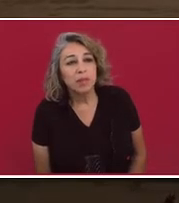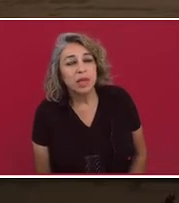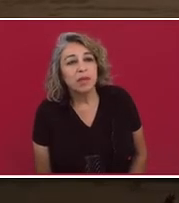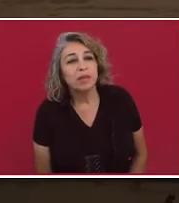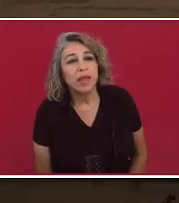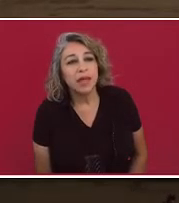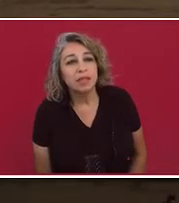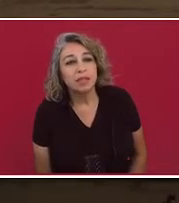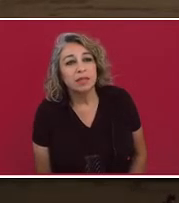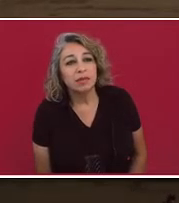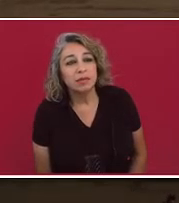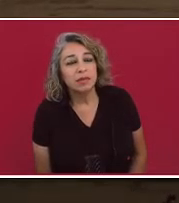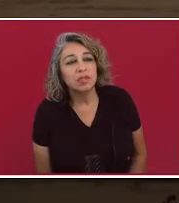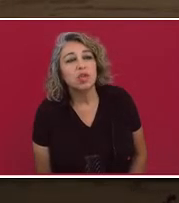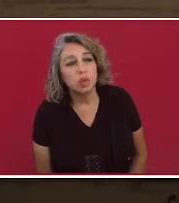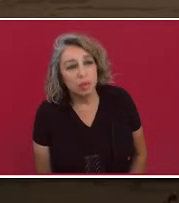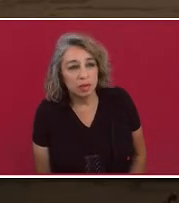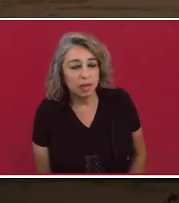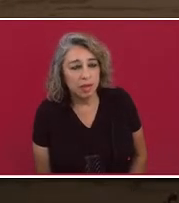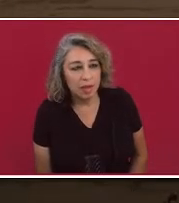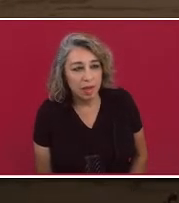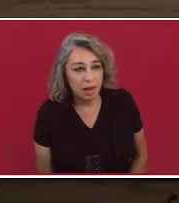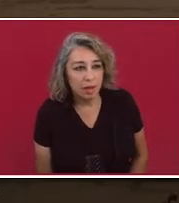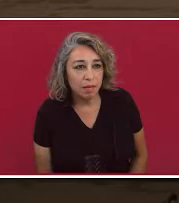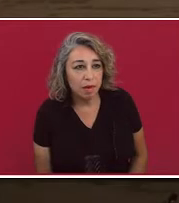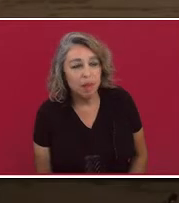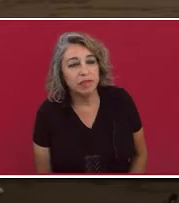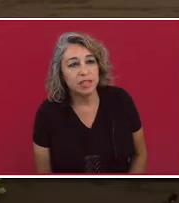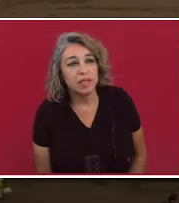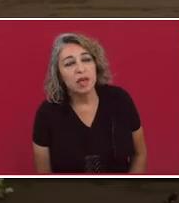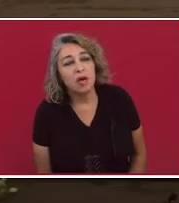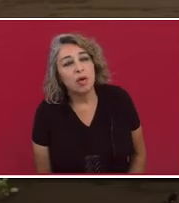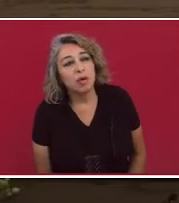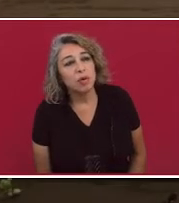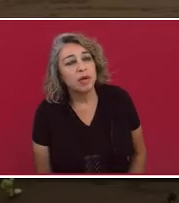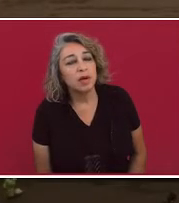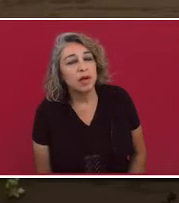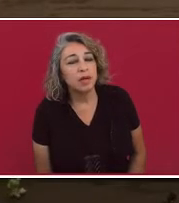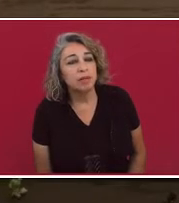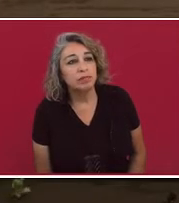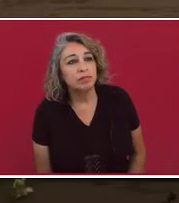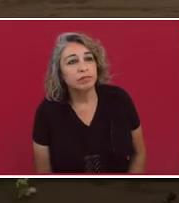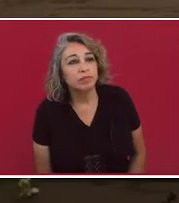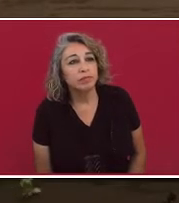people that stole the office or were